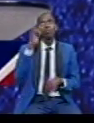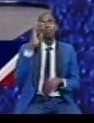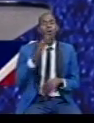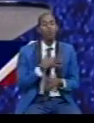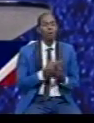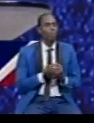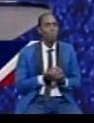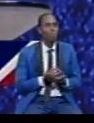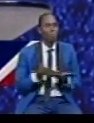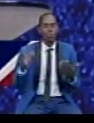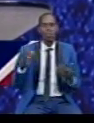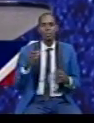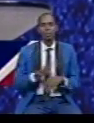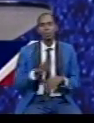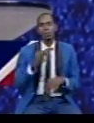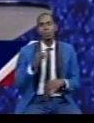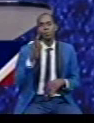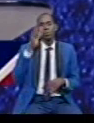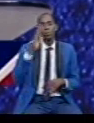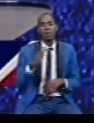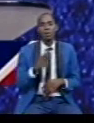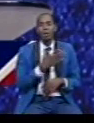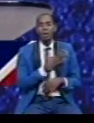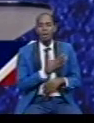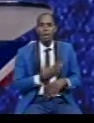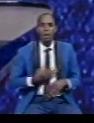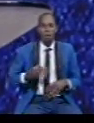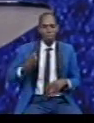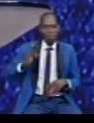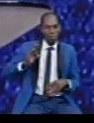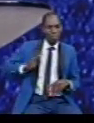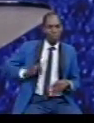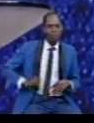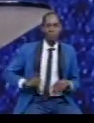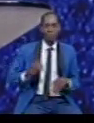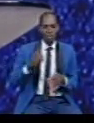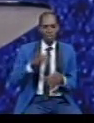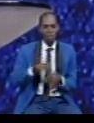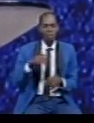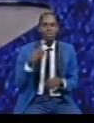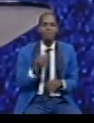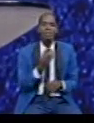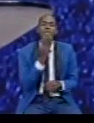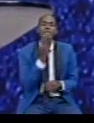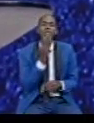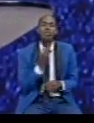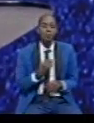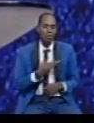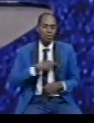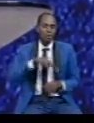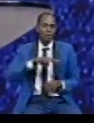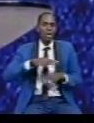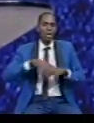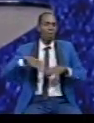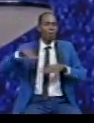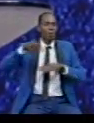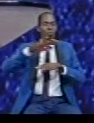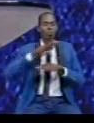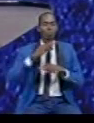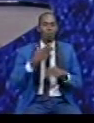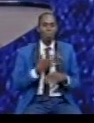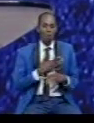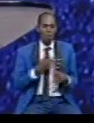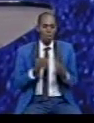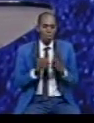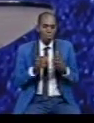14, and profited in the Jews' religion above many my equals in mine